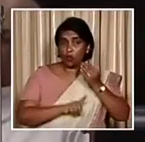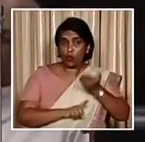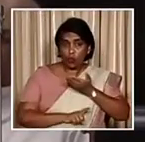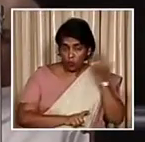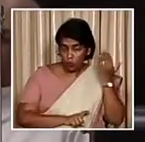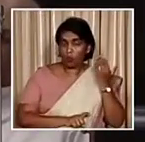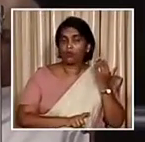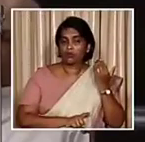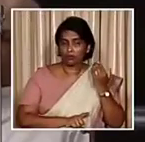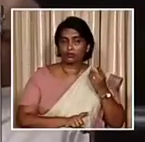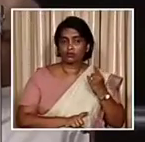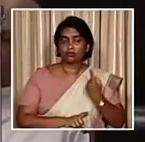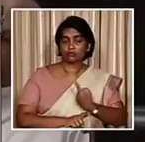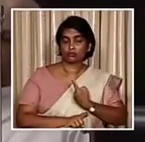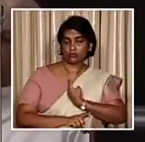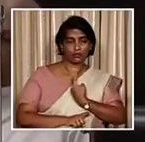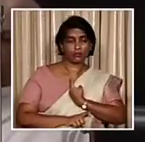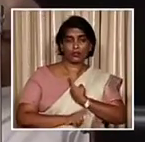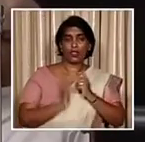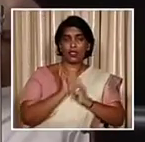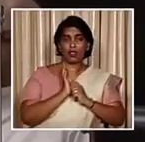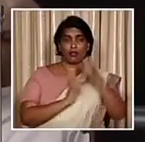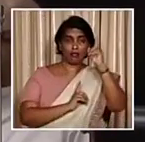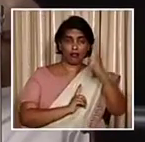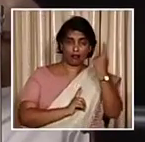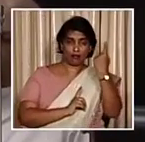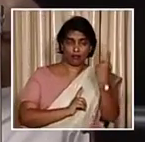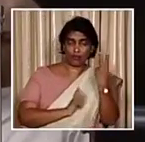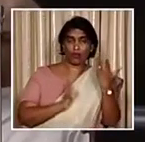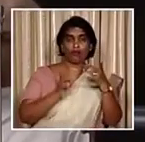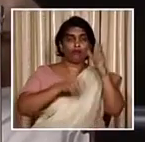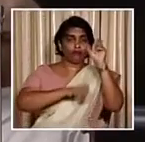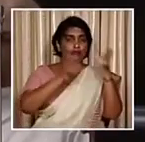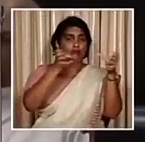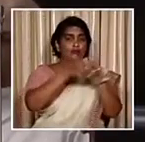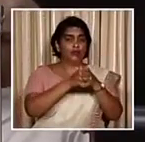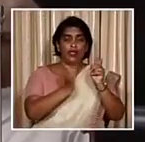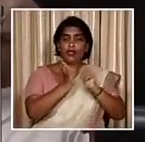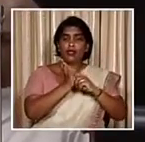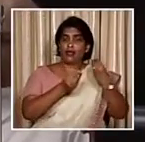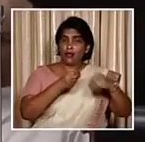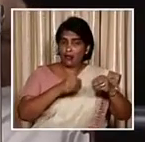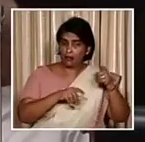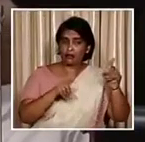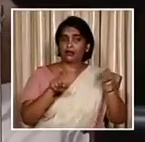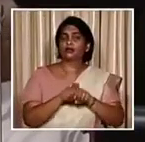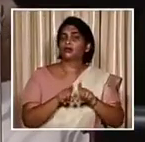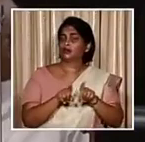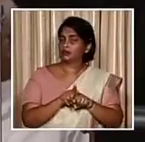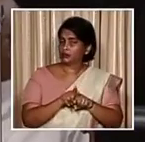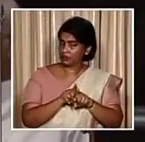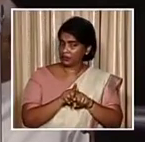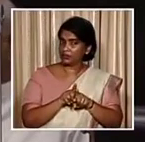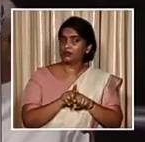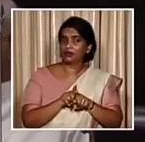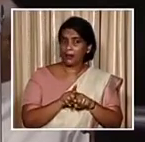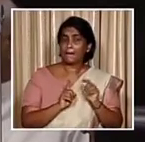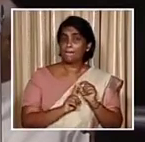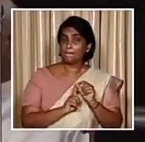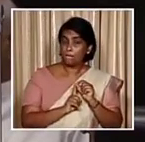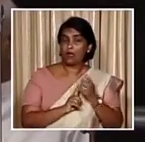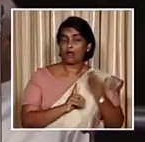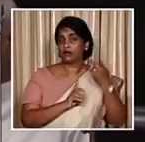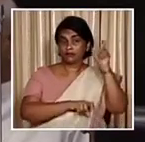creditors, and the private bondholders, if the parliament is prepared to accept the IMF report. So